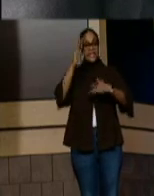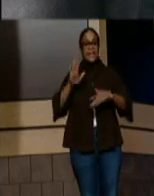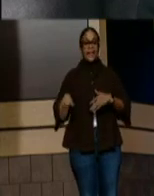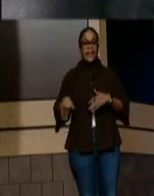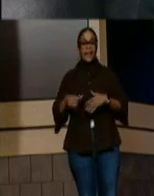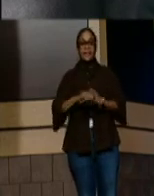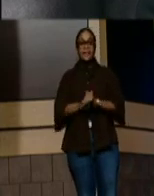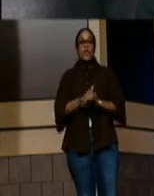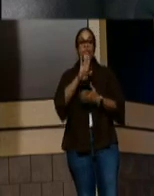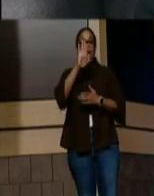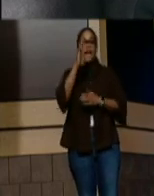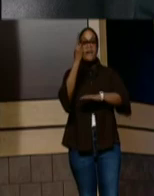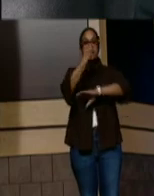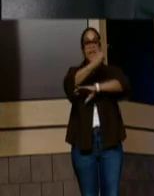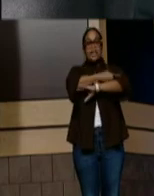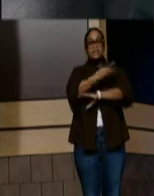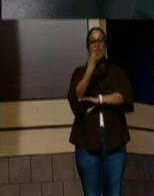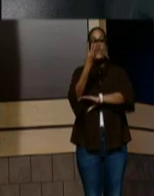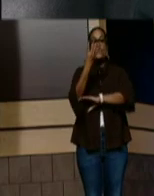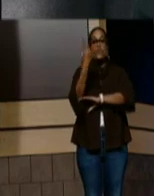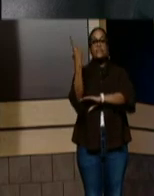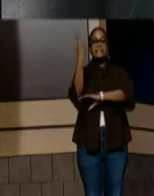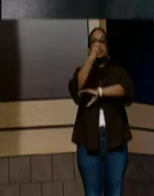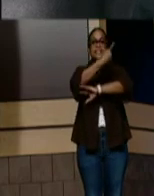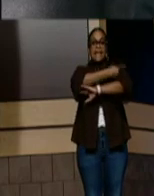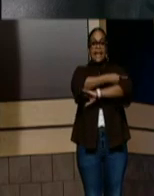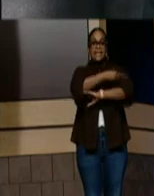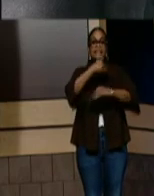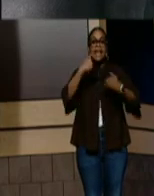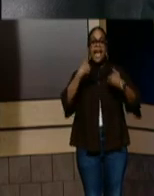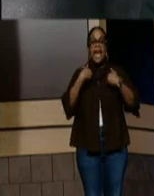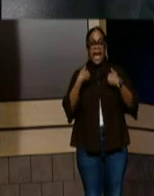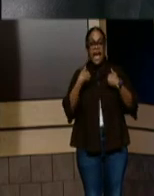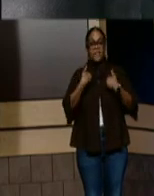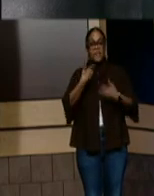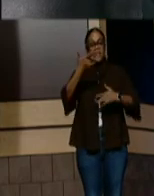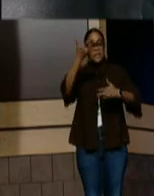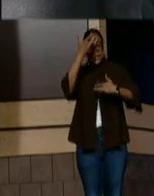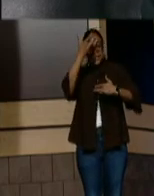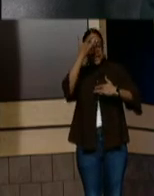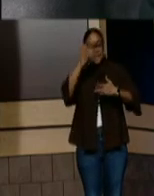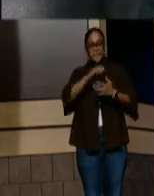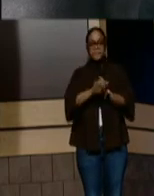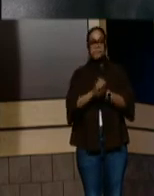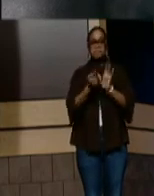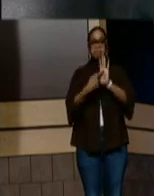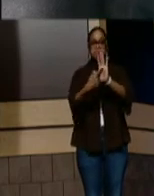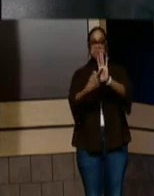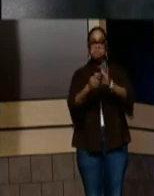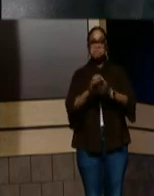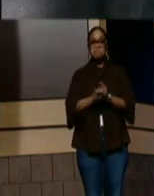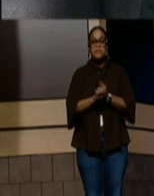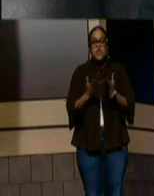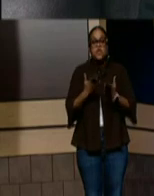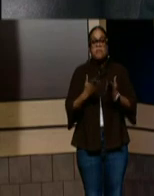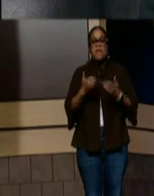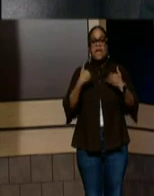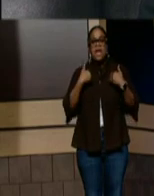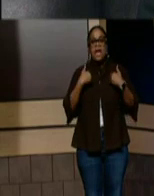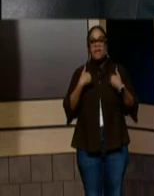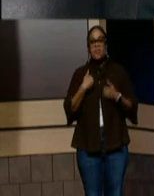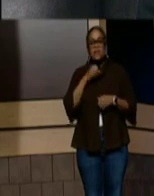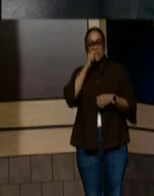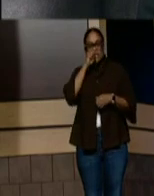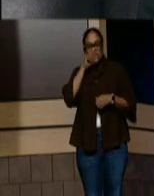about 5 days to 14 days to have symptoms. And it can be very mild, it can be like a cold, or it can be very